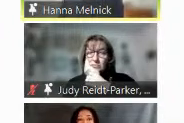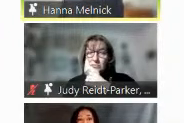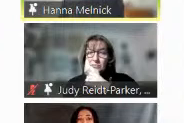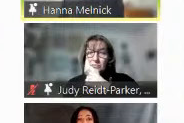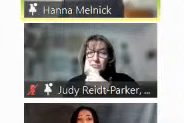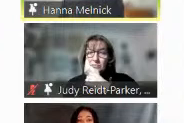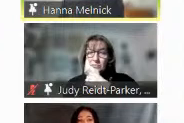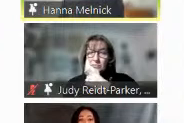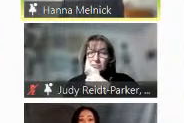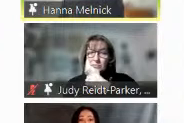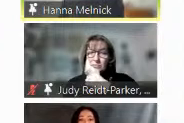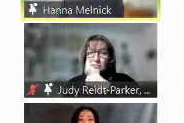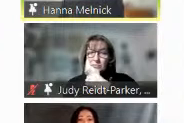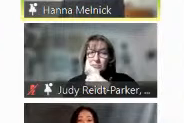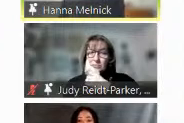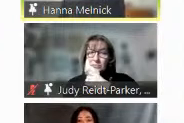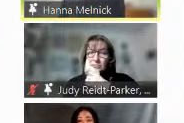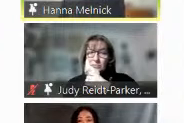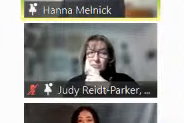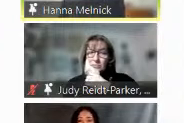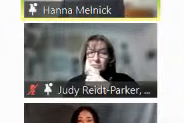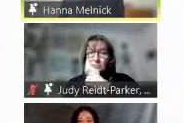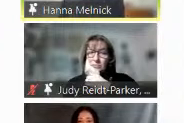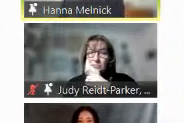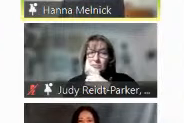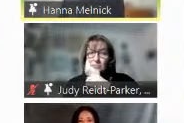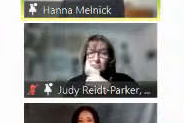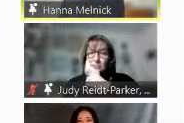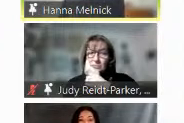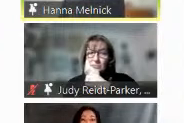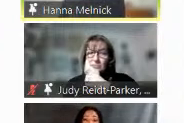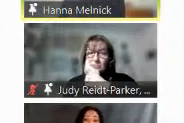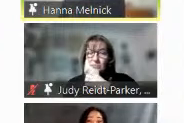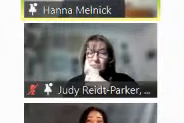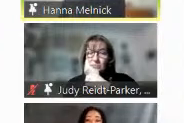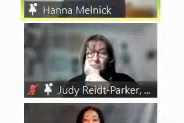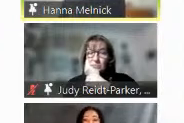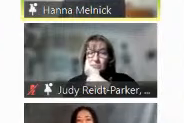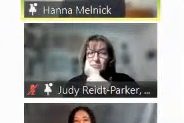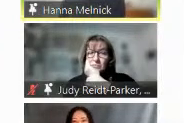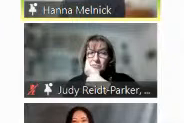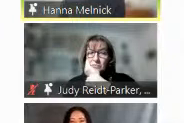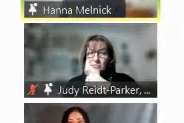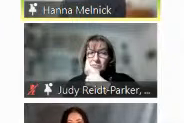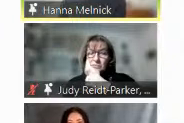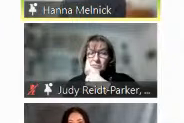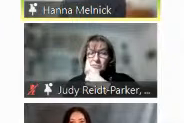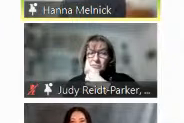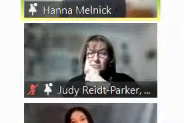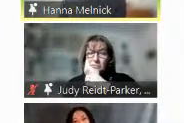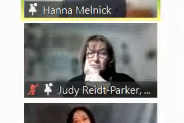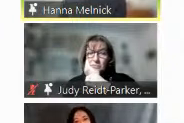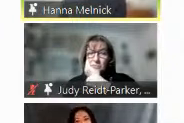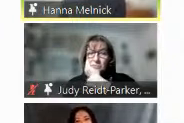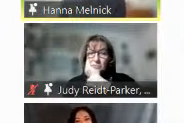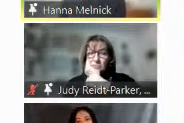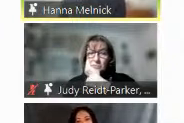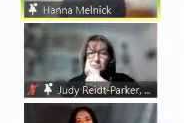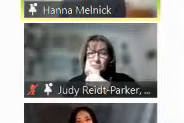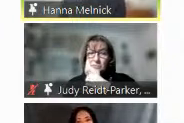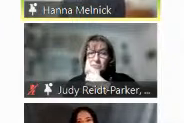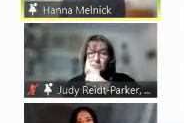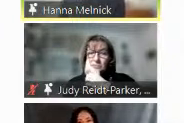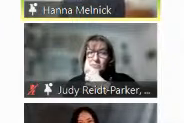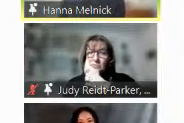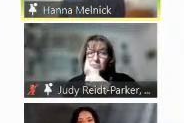20 children if they're 4 years old, or 17 if most children are age 3. And